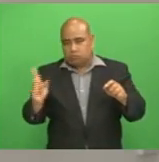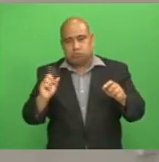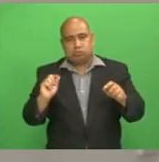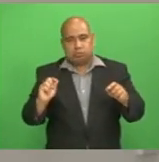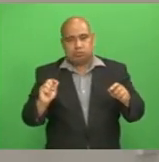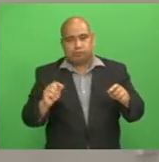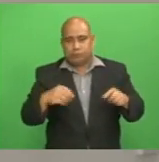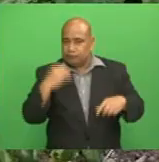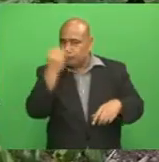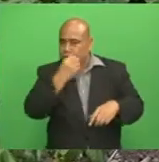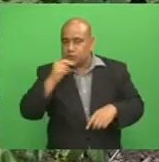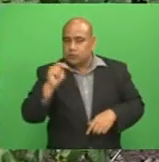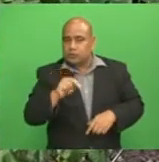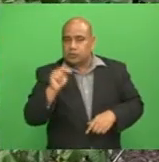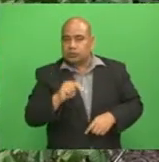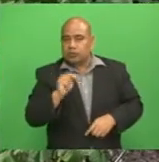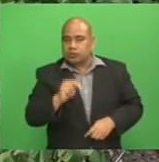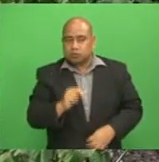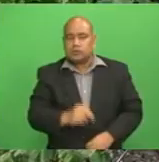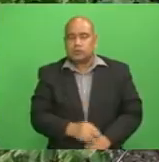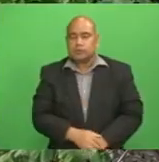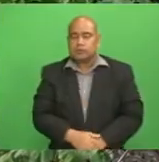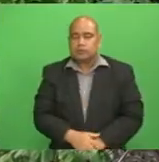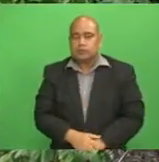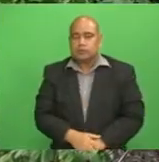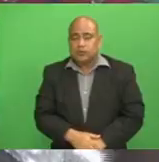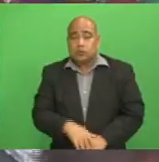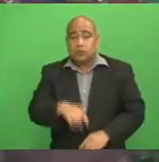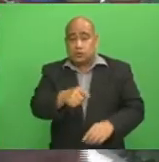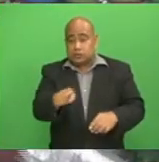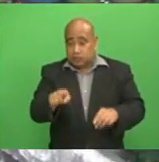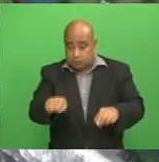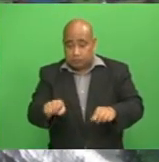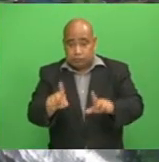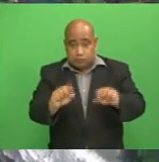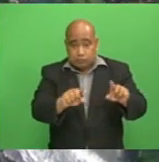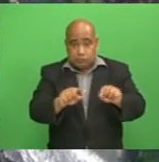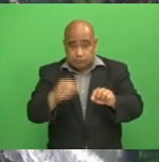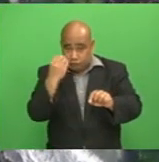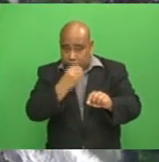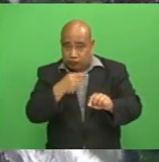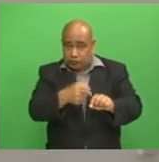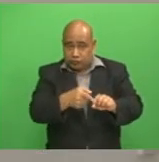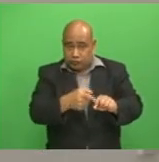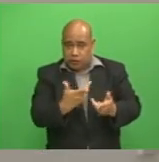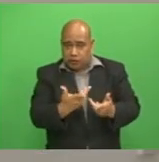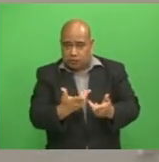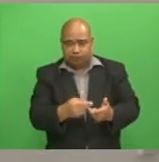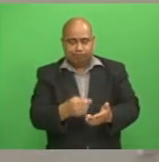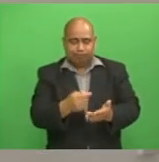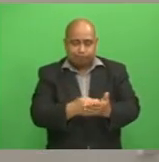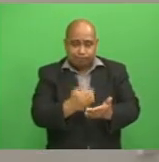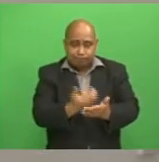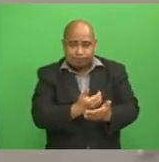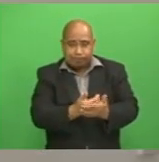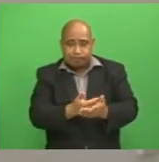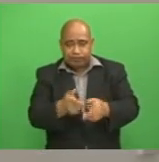necessity, and to address the issue of food security, or mostly insecurity in